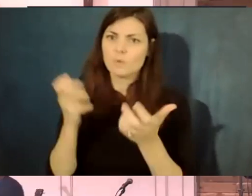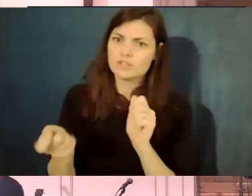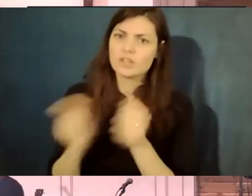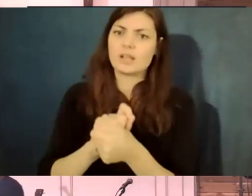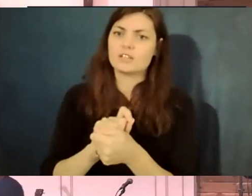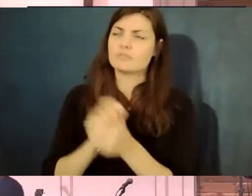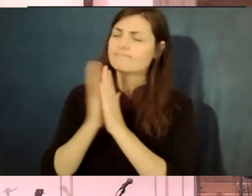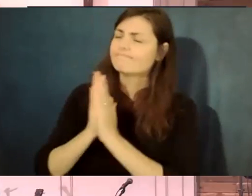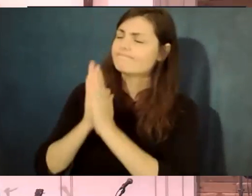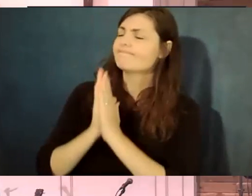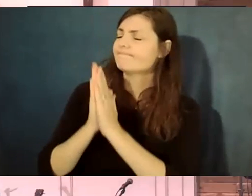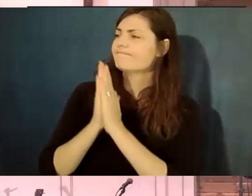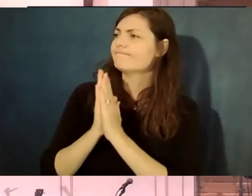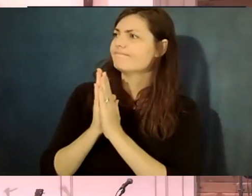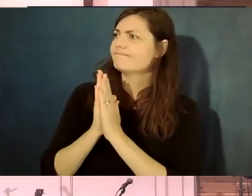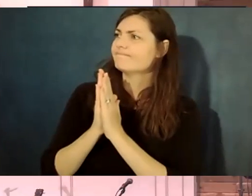change,